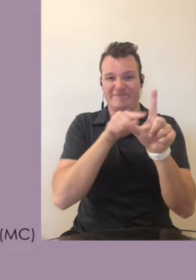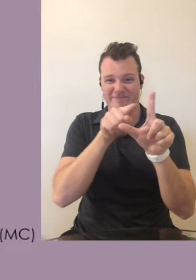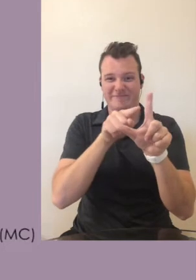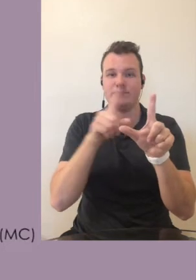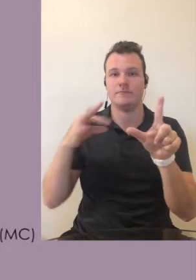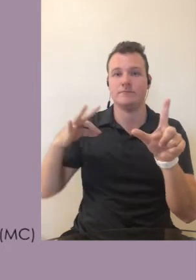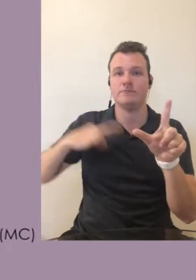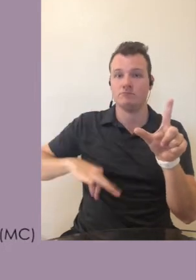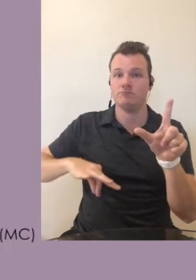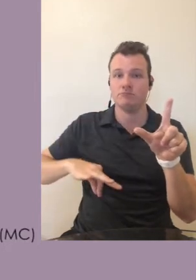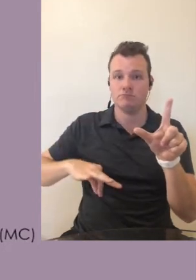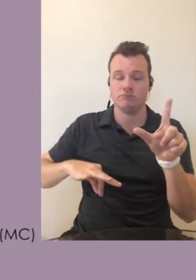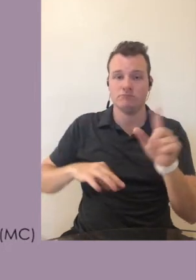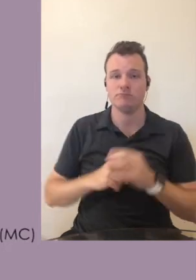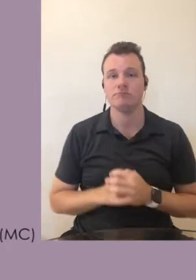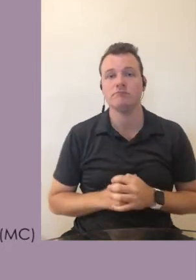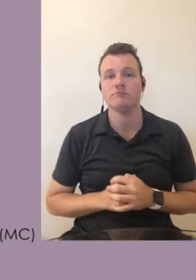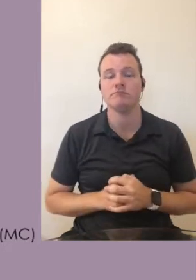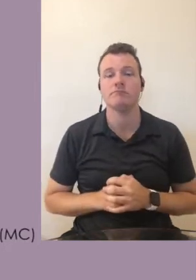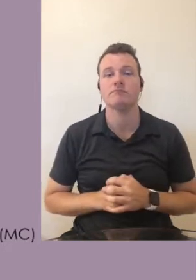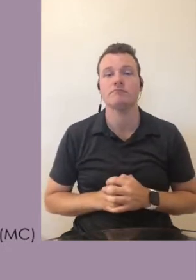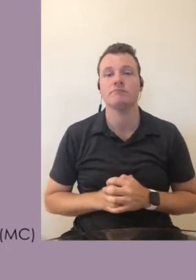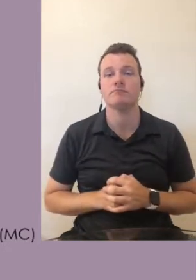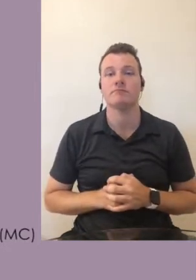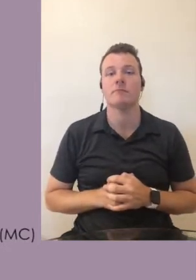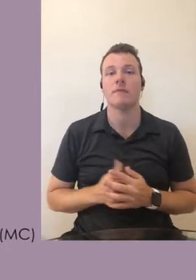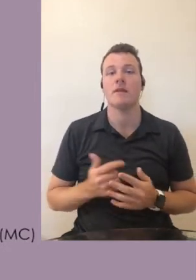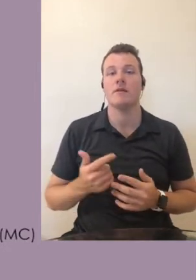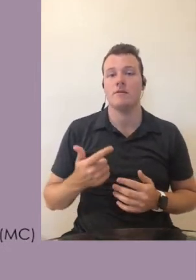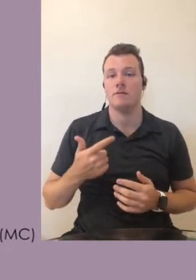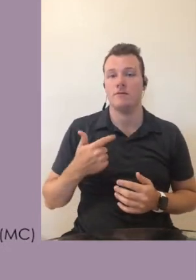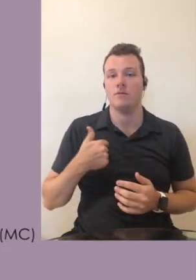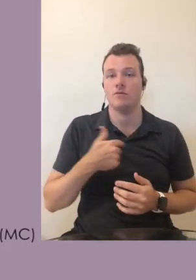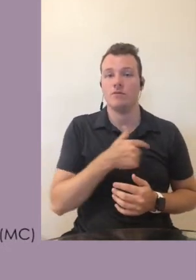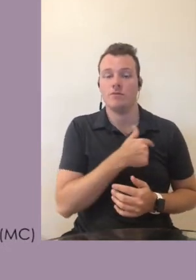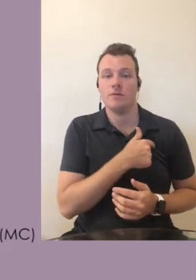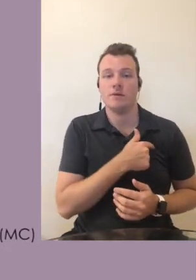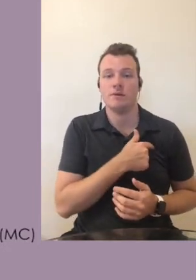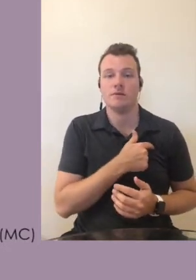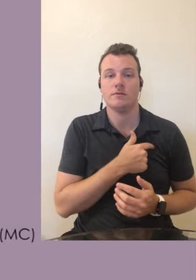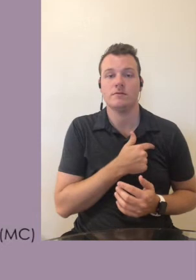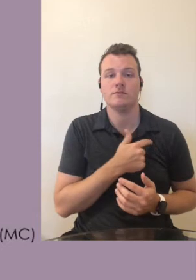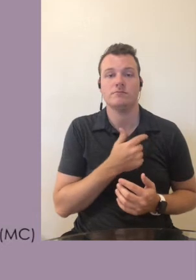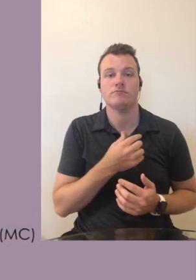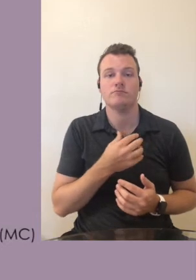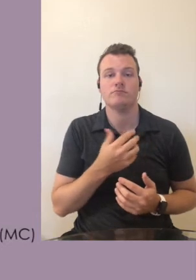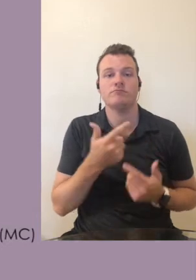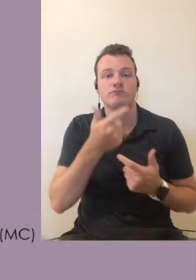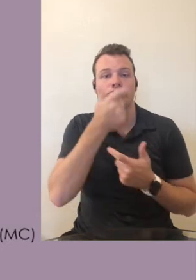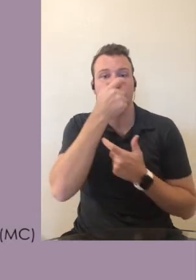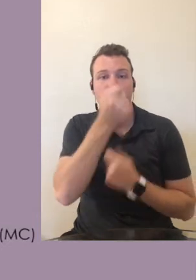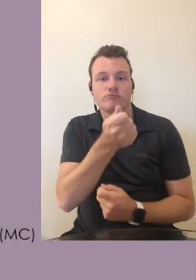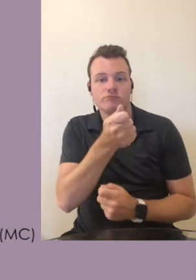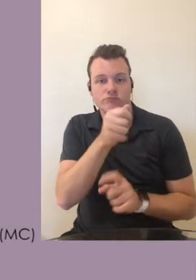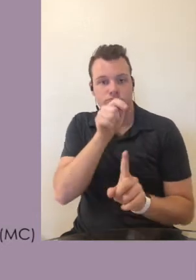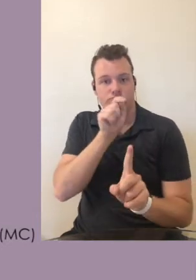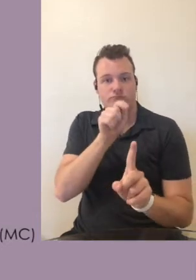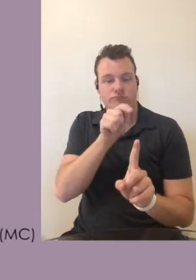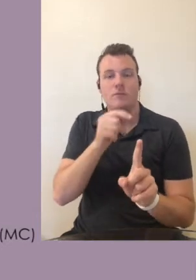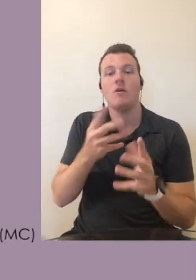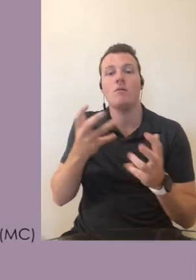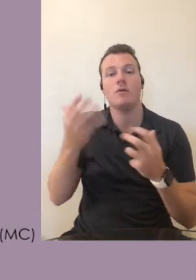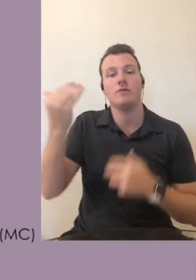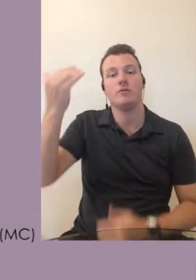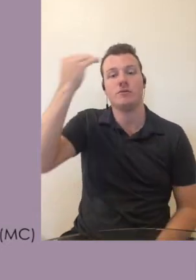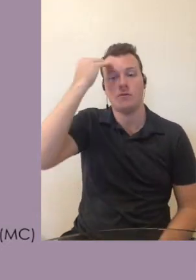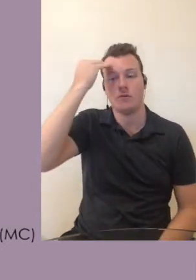essentially is your profit, okay? And what we're interested in is looking at the